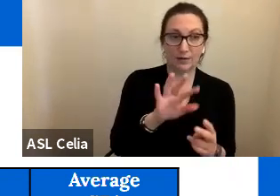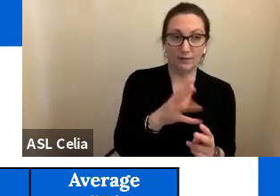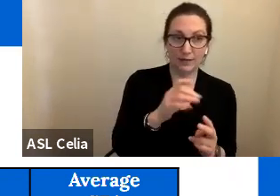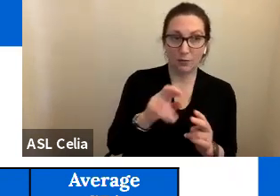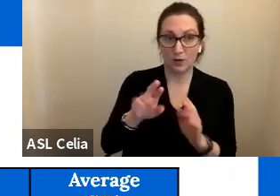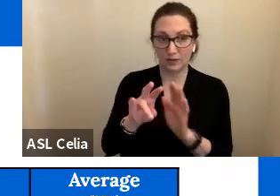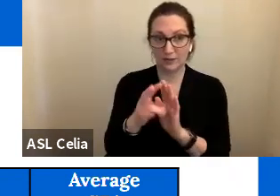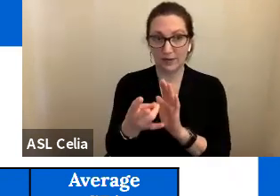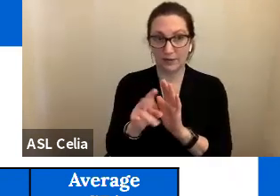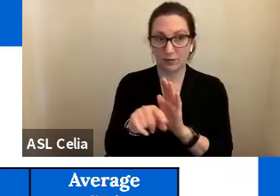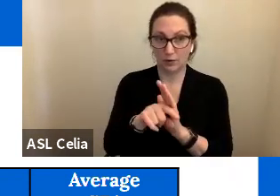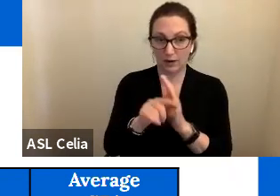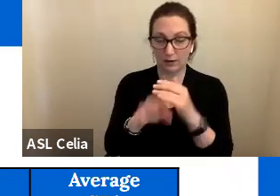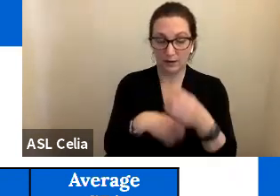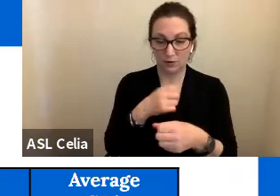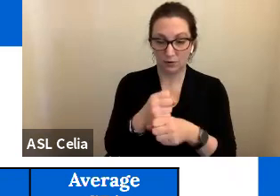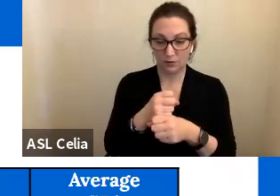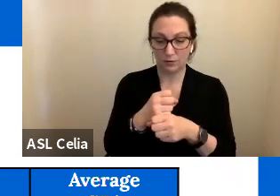there are some,